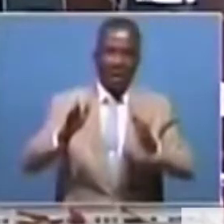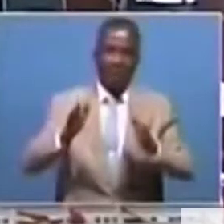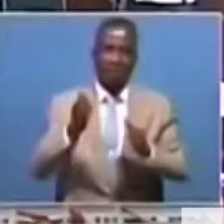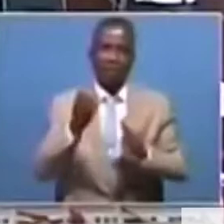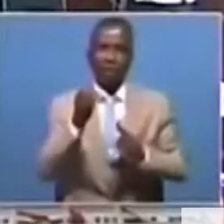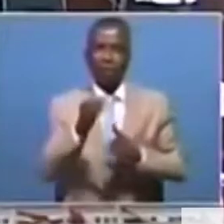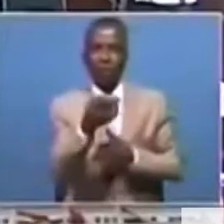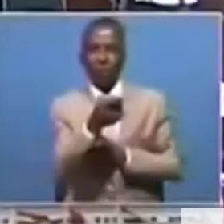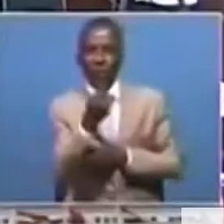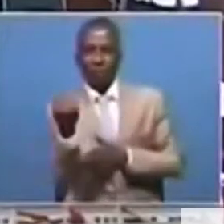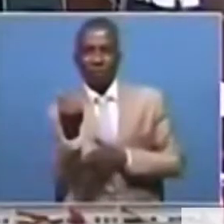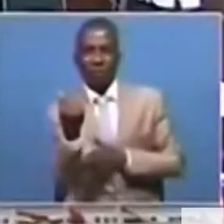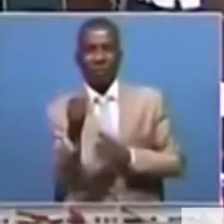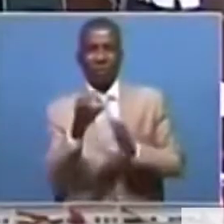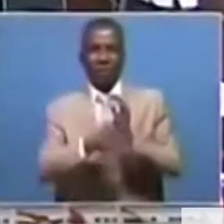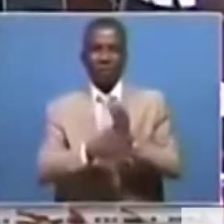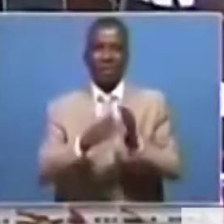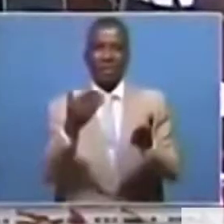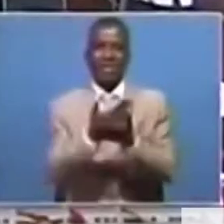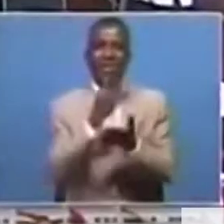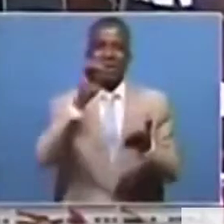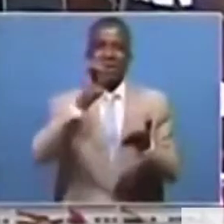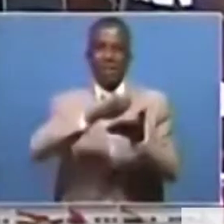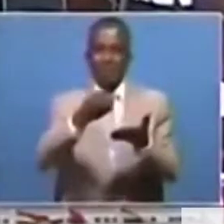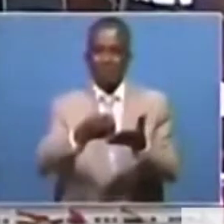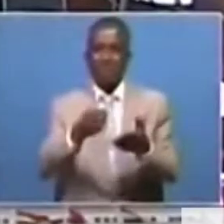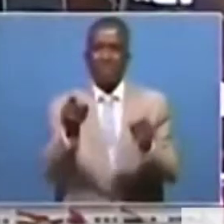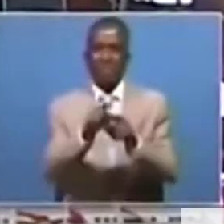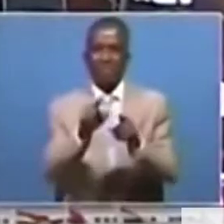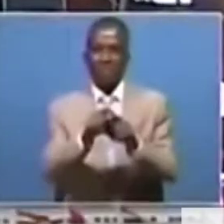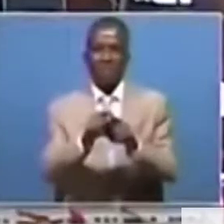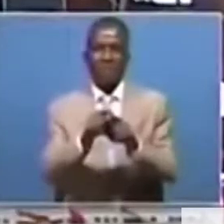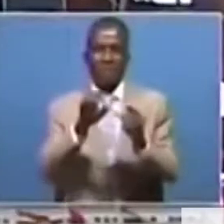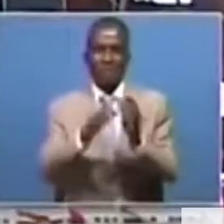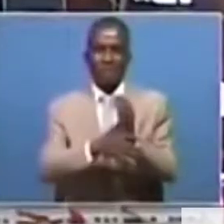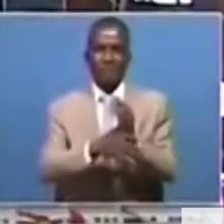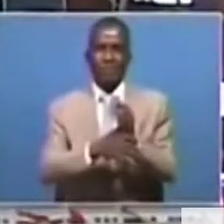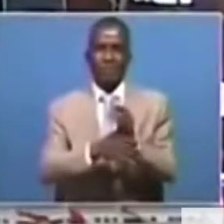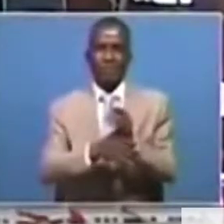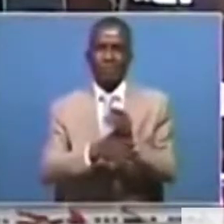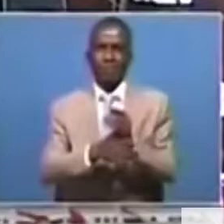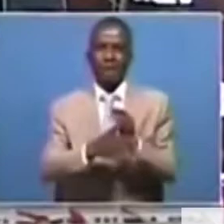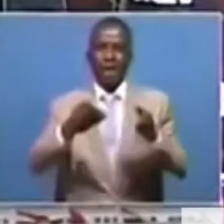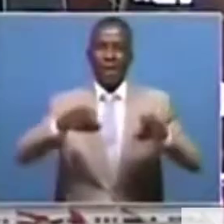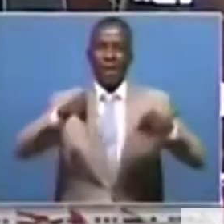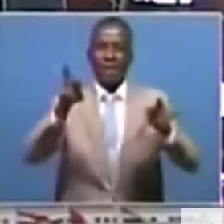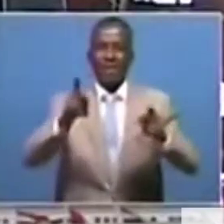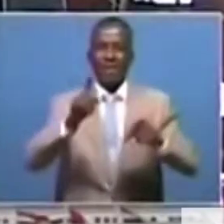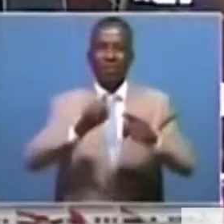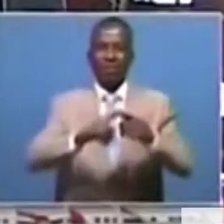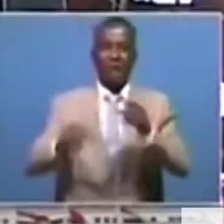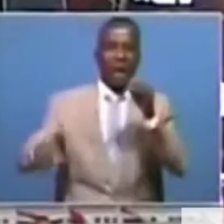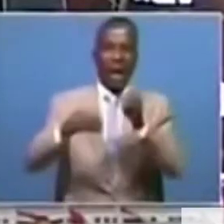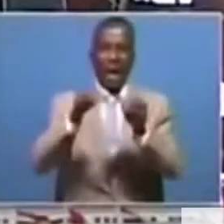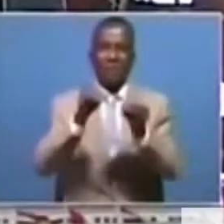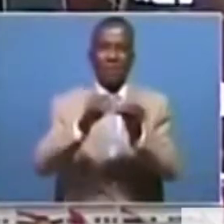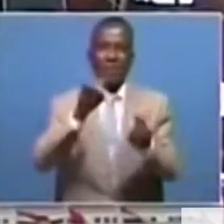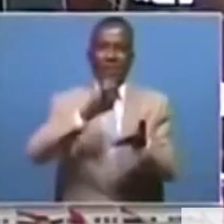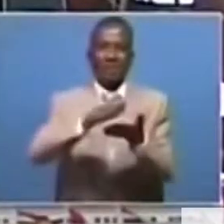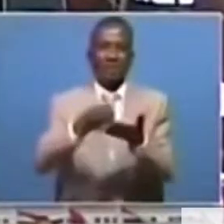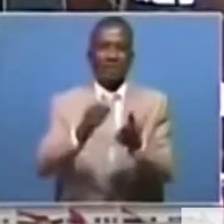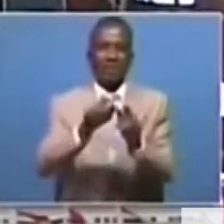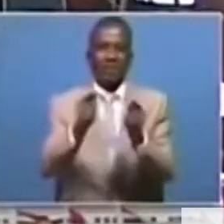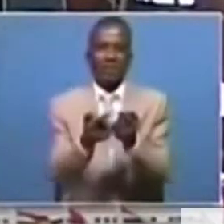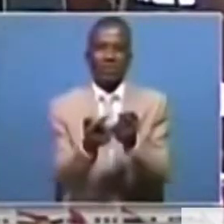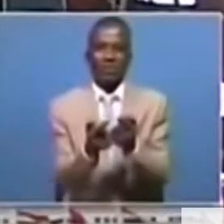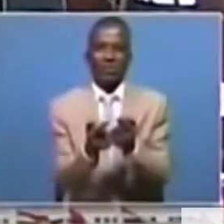trial upon the discovery of further evidence must be the same as that which denies or grants permission to leave further evidence after the close of the case for the